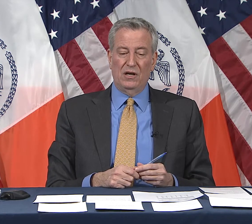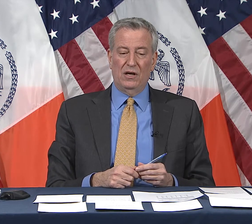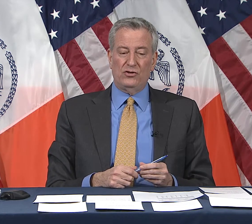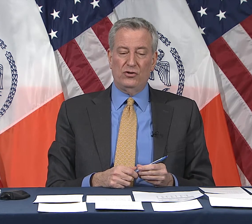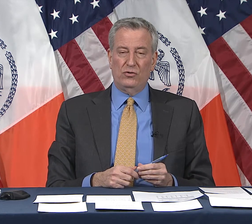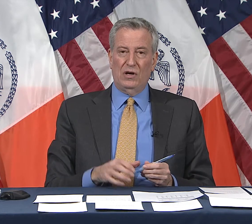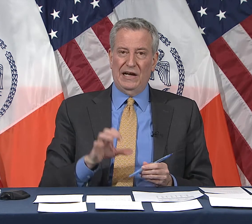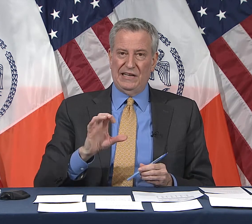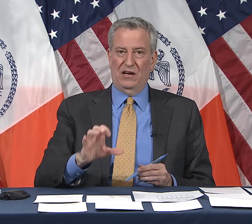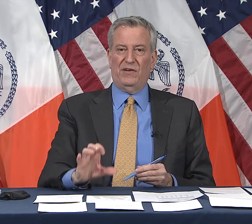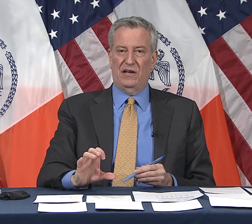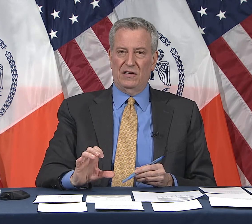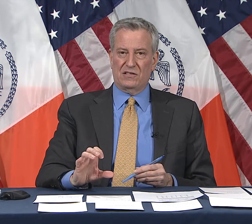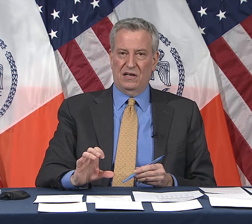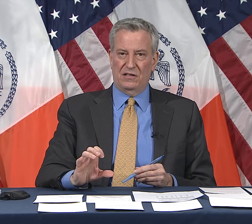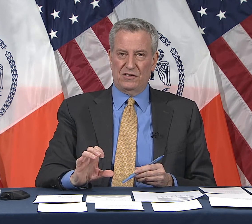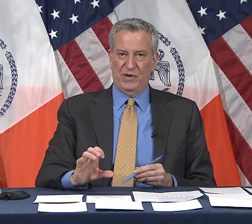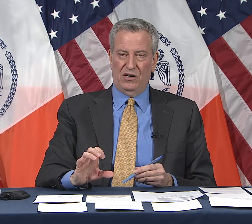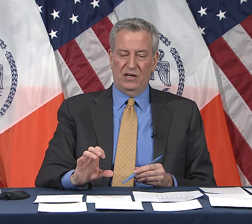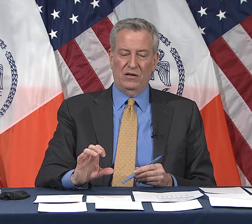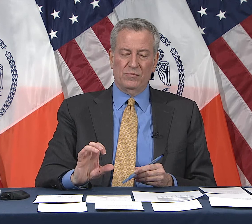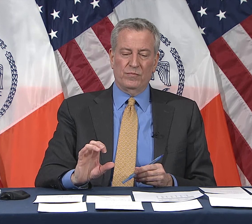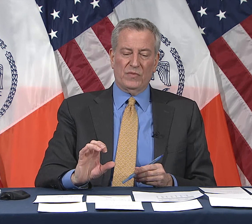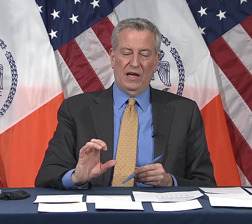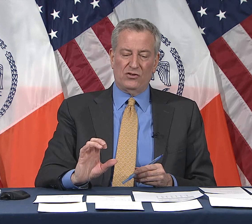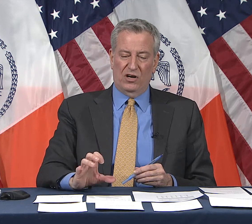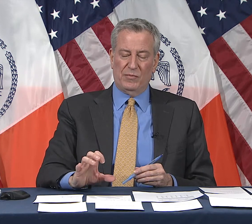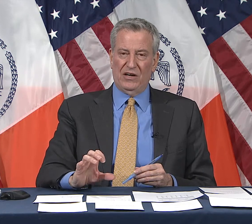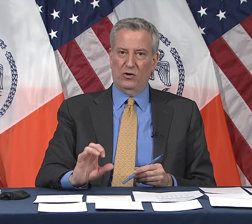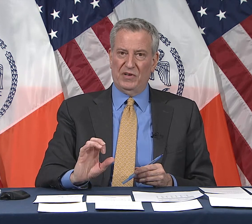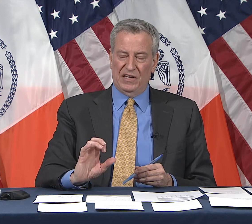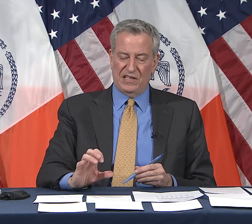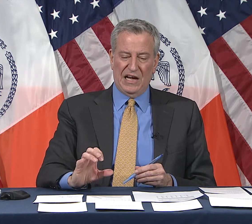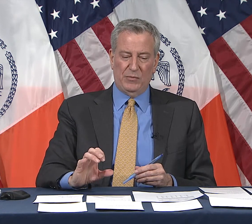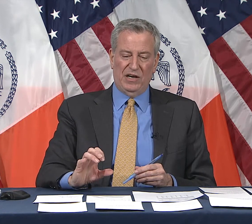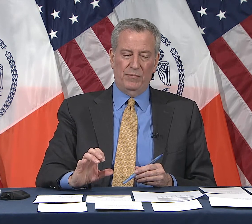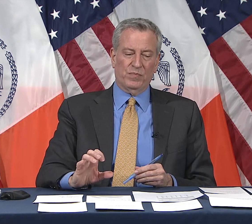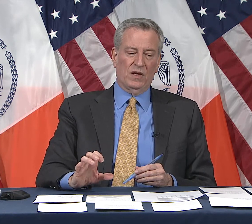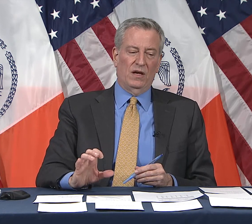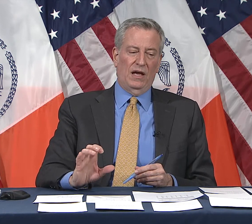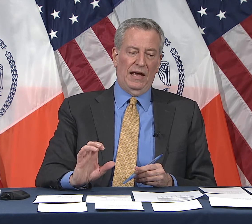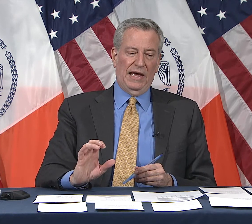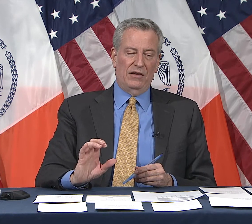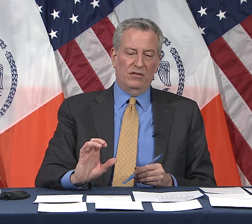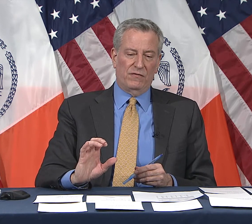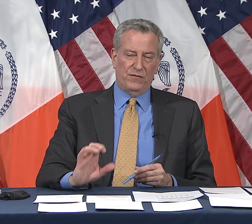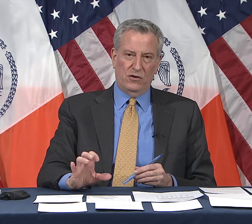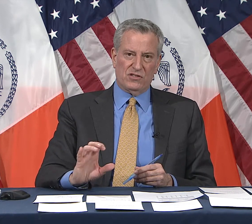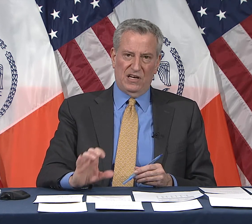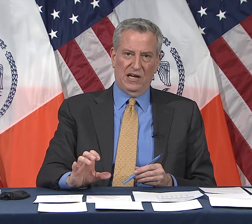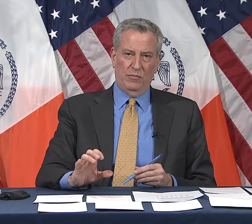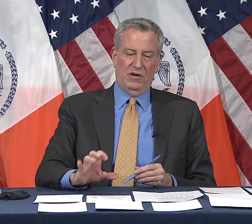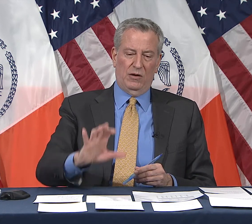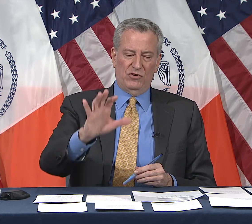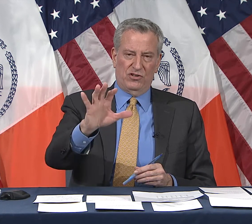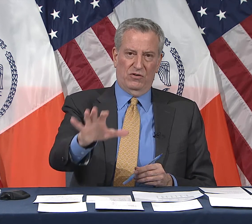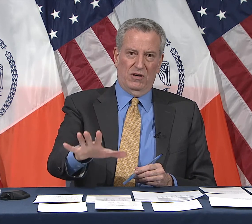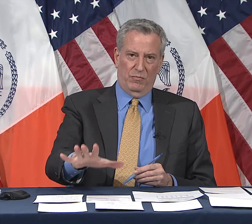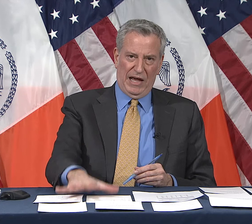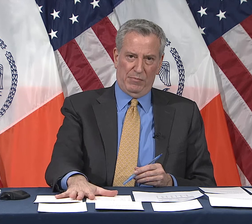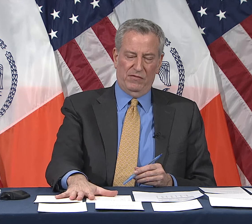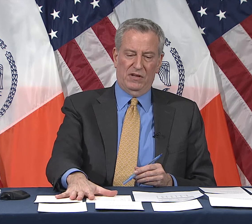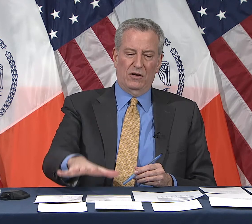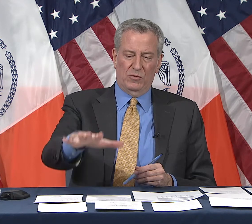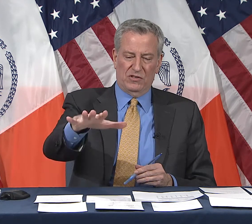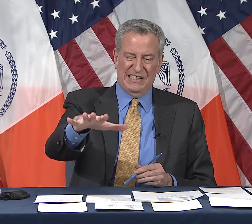country to identify the extent of disparity and talk about it openly and document it. And the first time I was shown